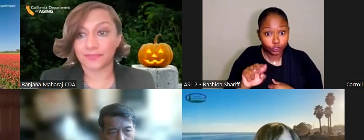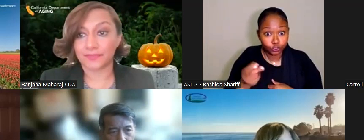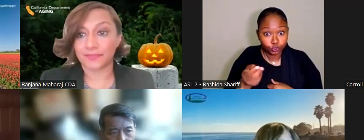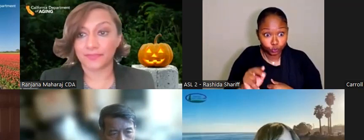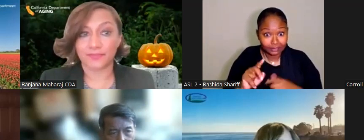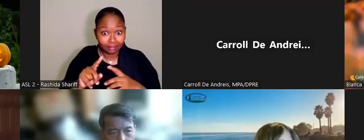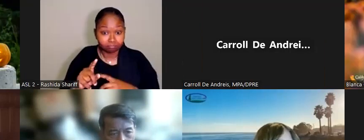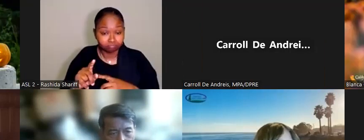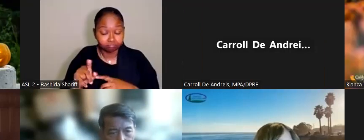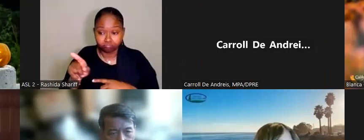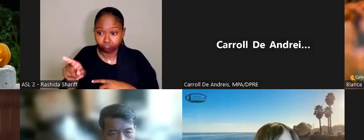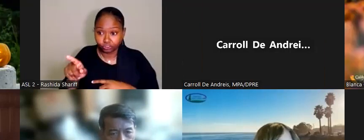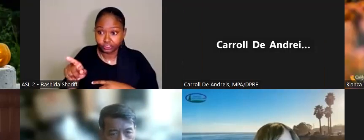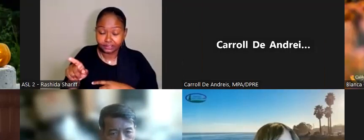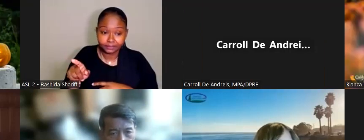has been